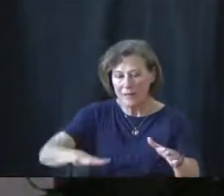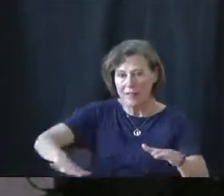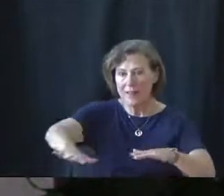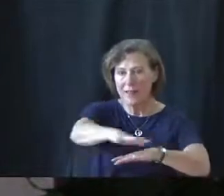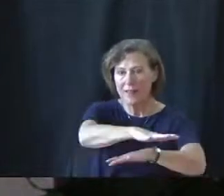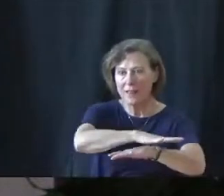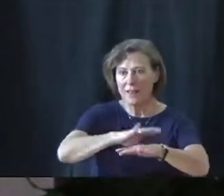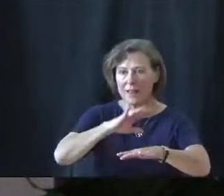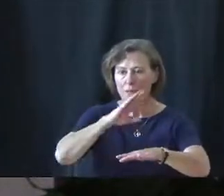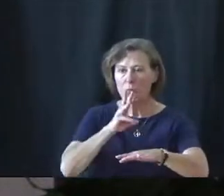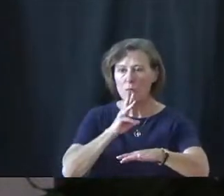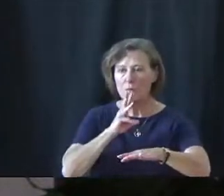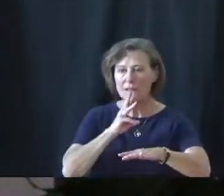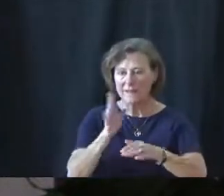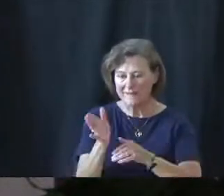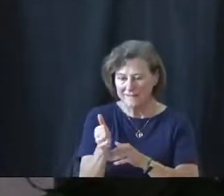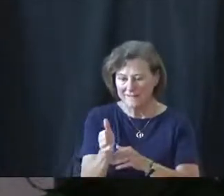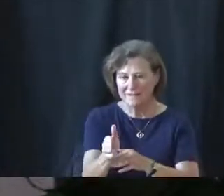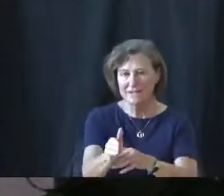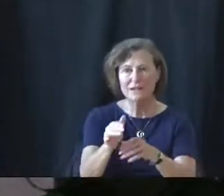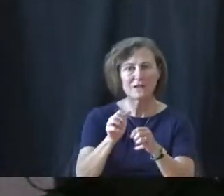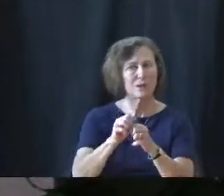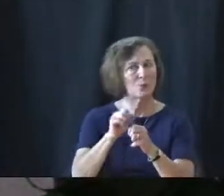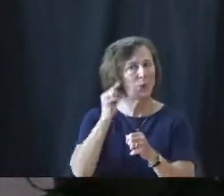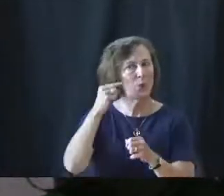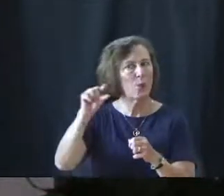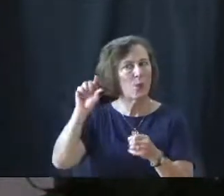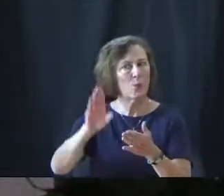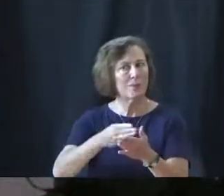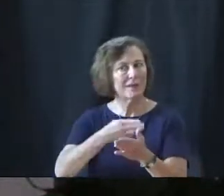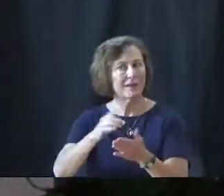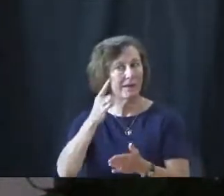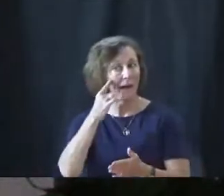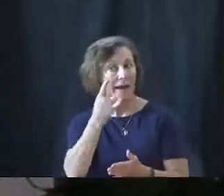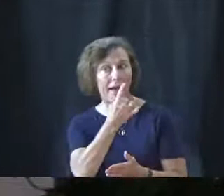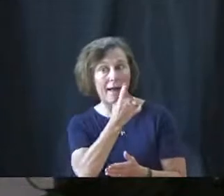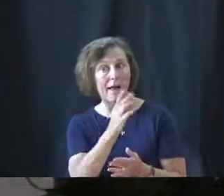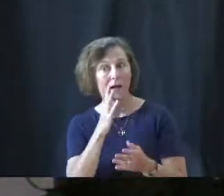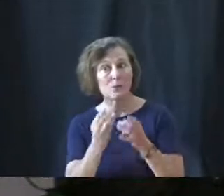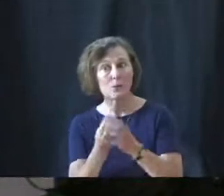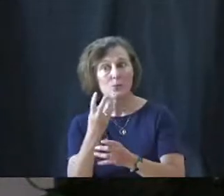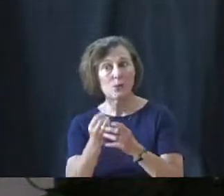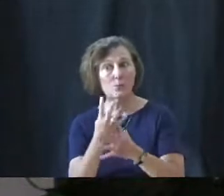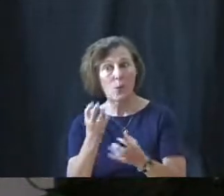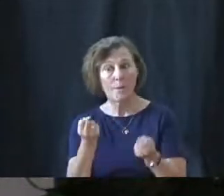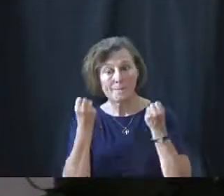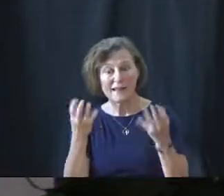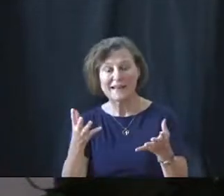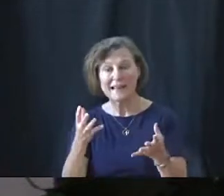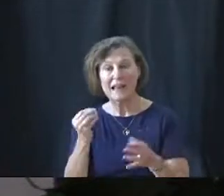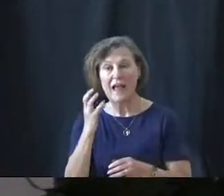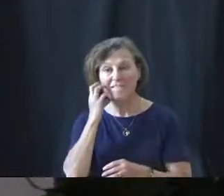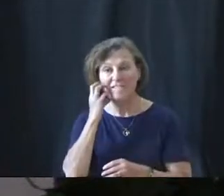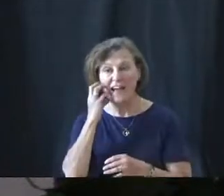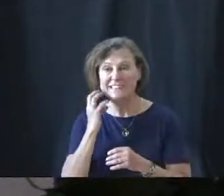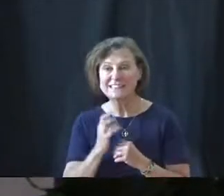Its fish with gold-seen eyes will grow many and fat.